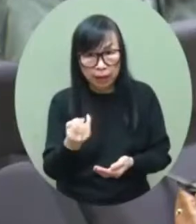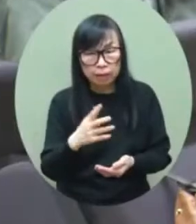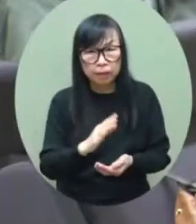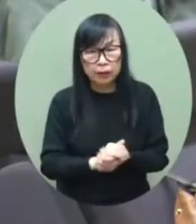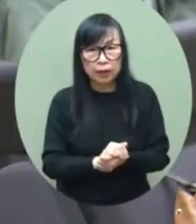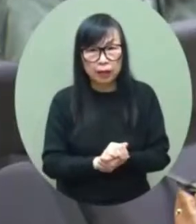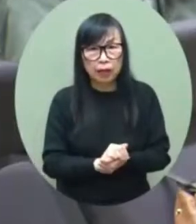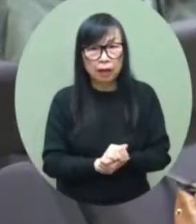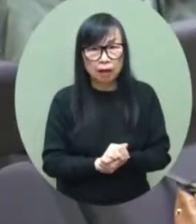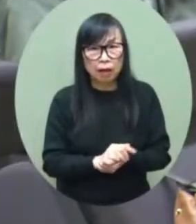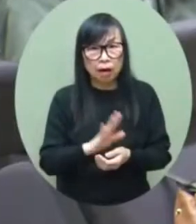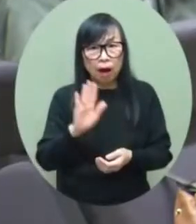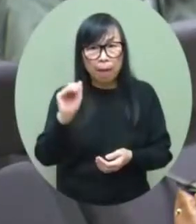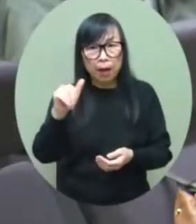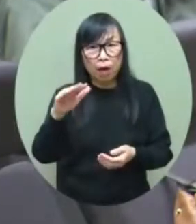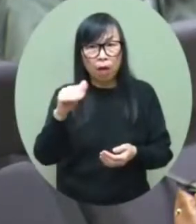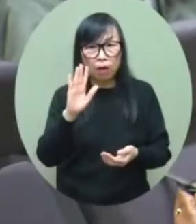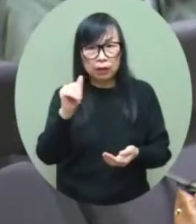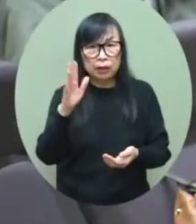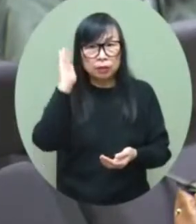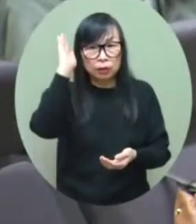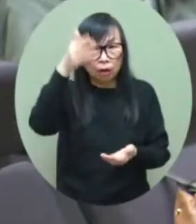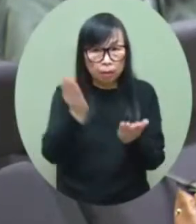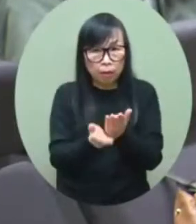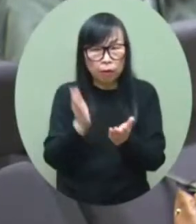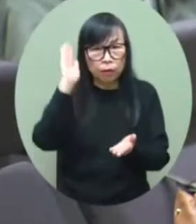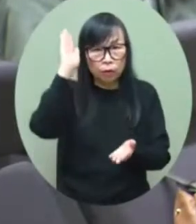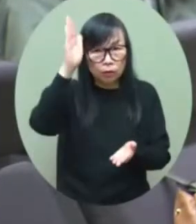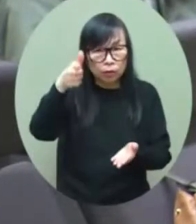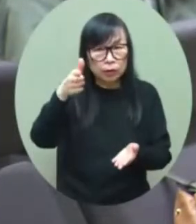be better prepared for the next